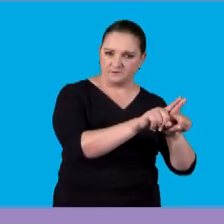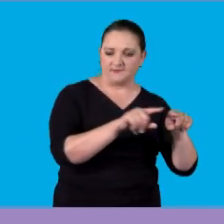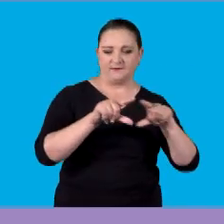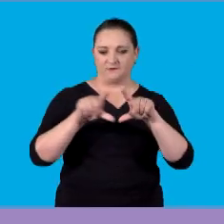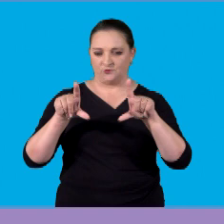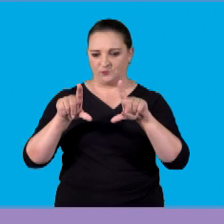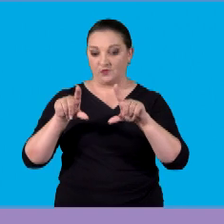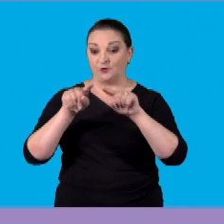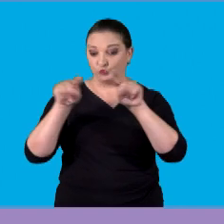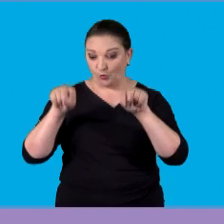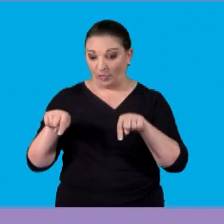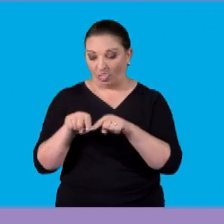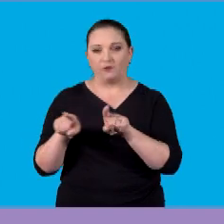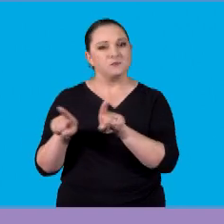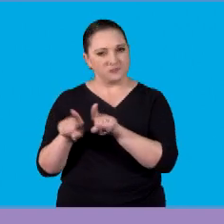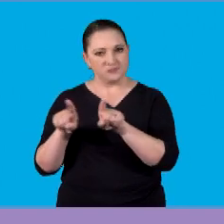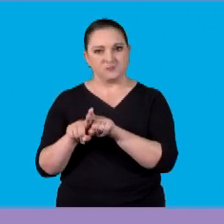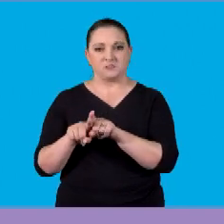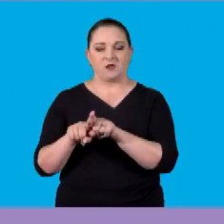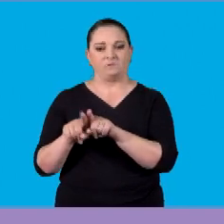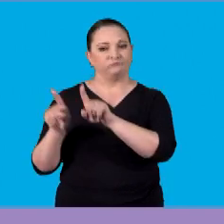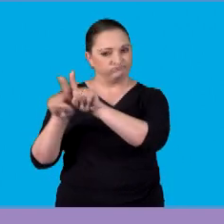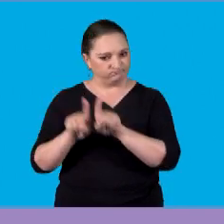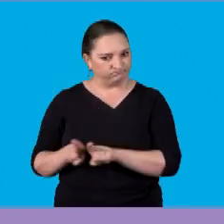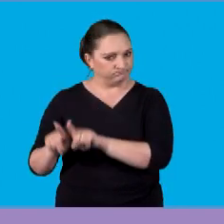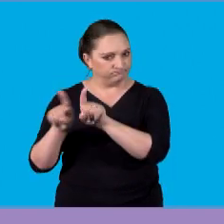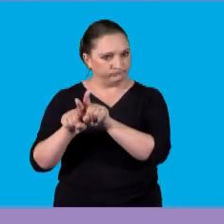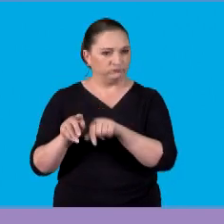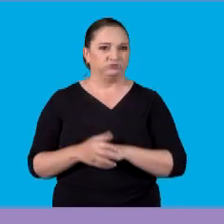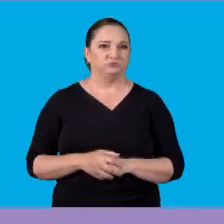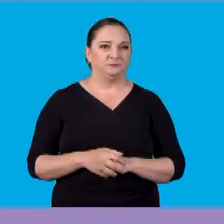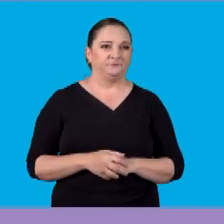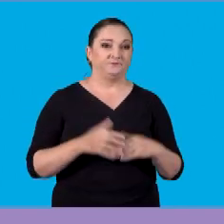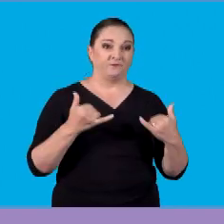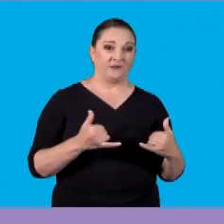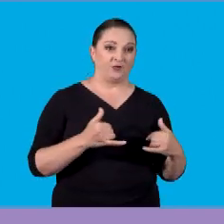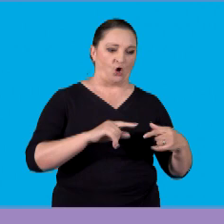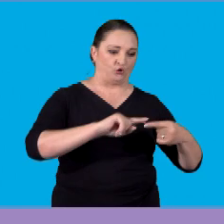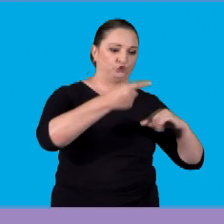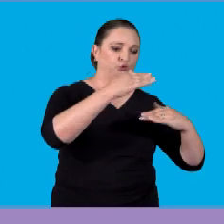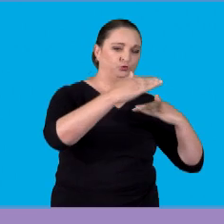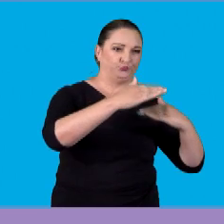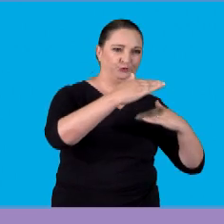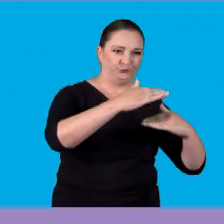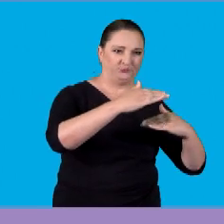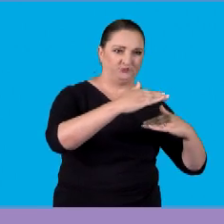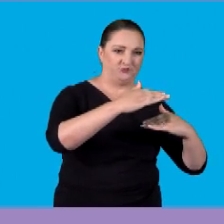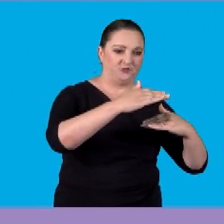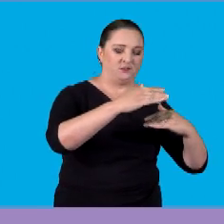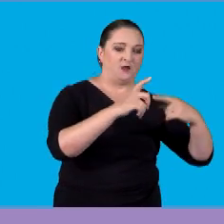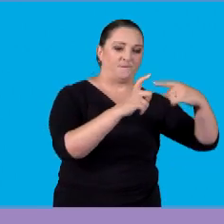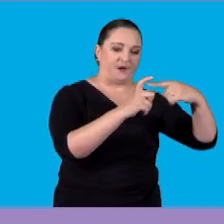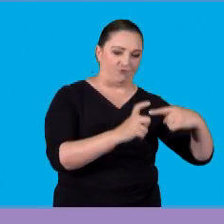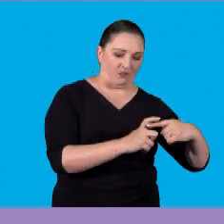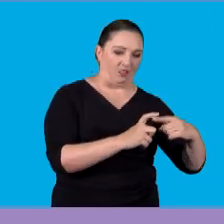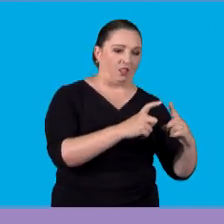square, all of the sides are equal. When it comes to the two pairs of opposite sides, yes, two pairs of opposite